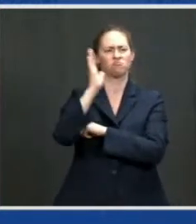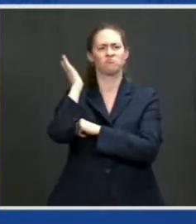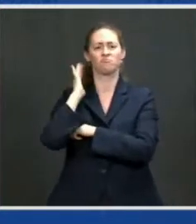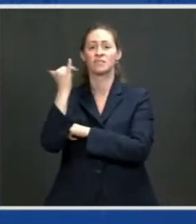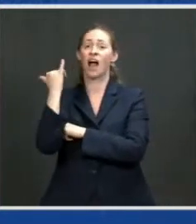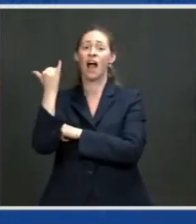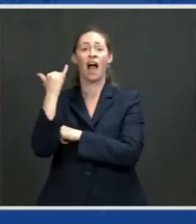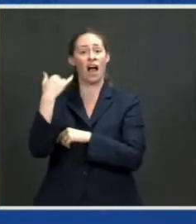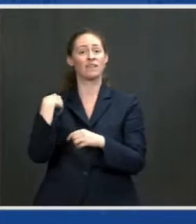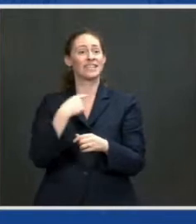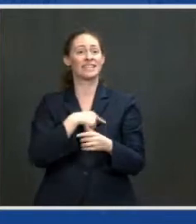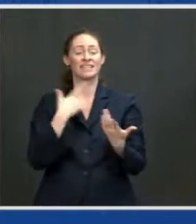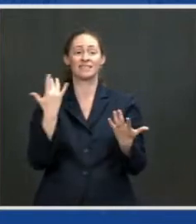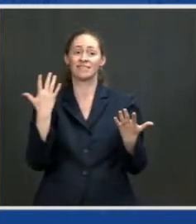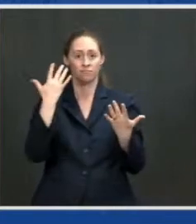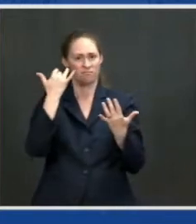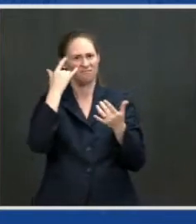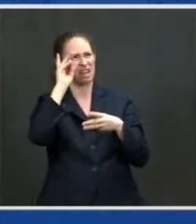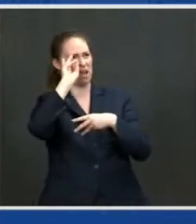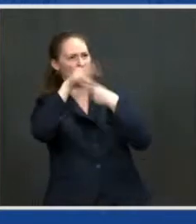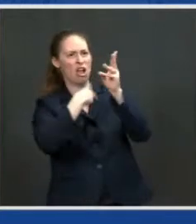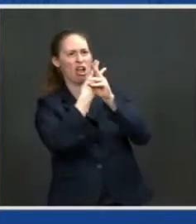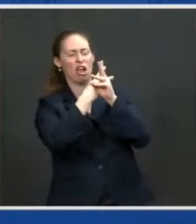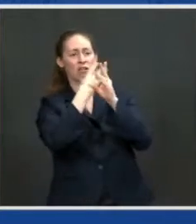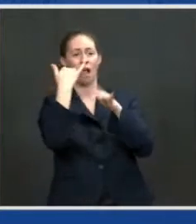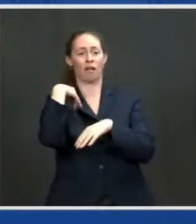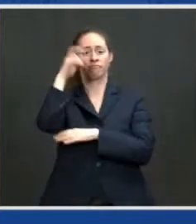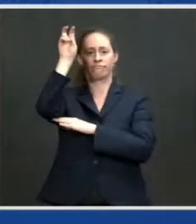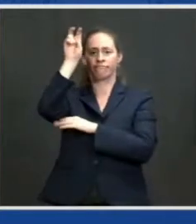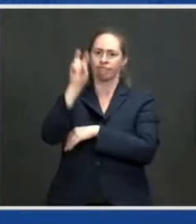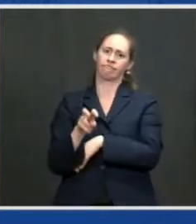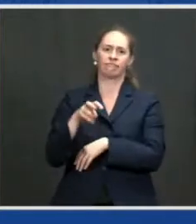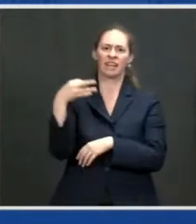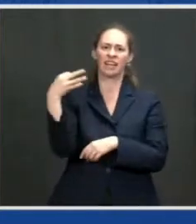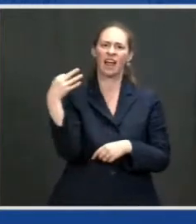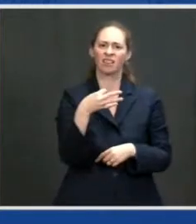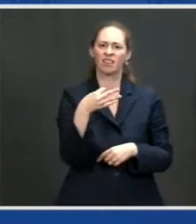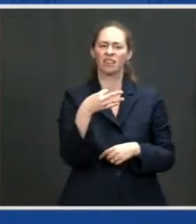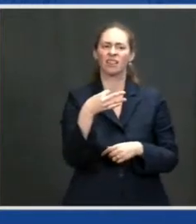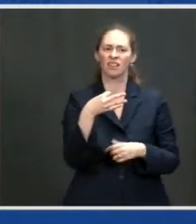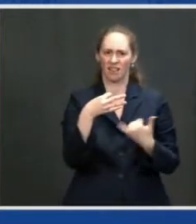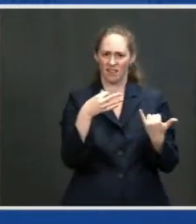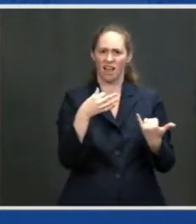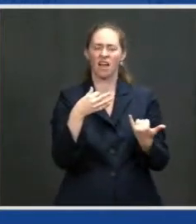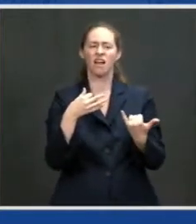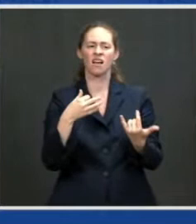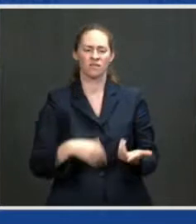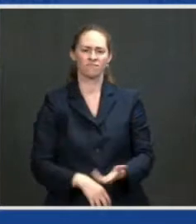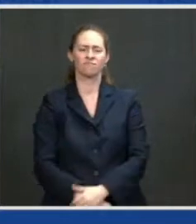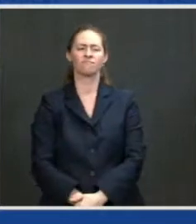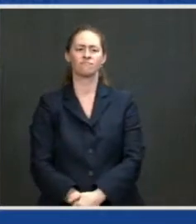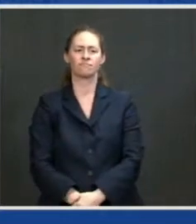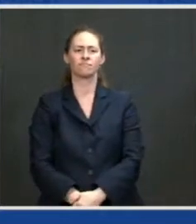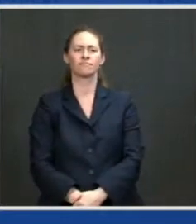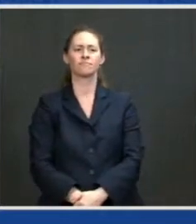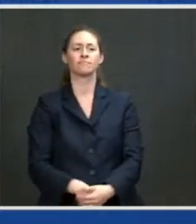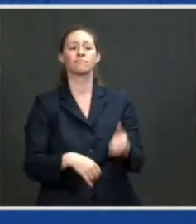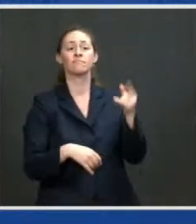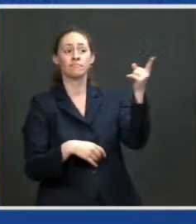the international competition? We're number 9. 9. Meanwhile, China was number